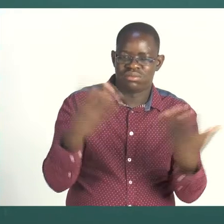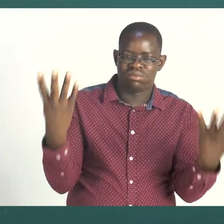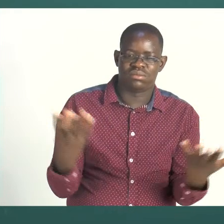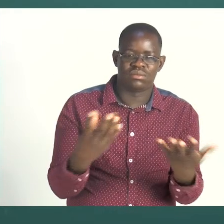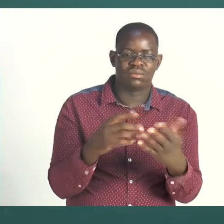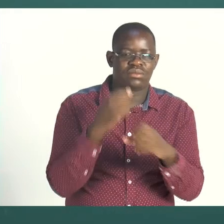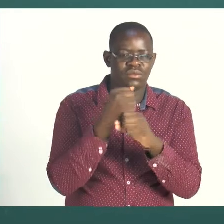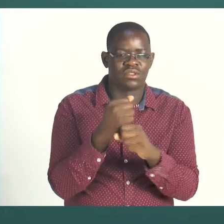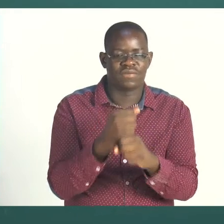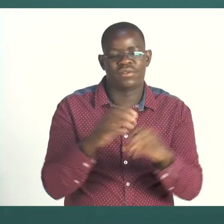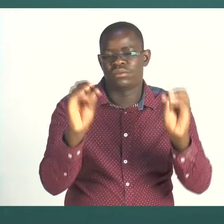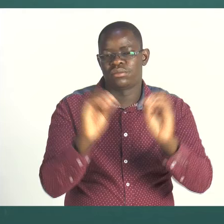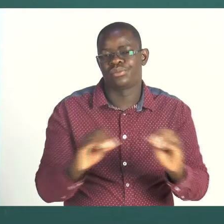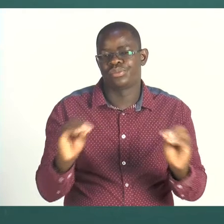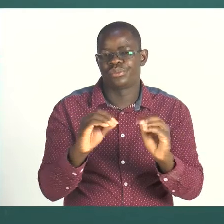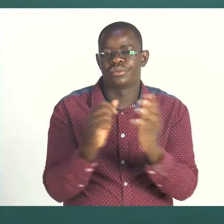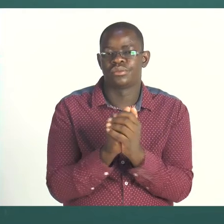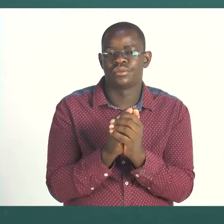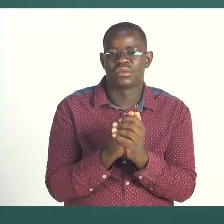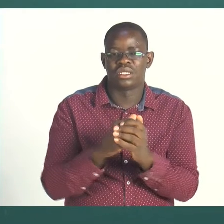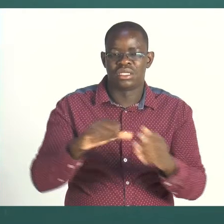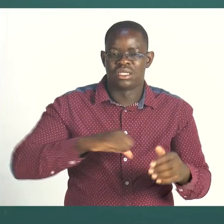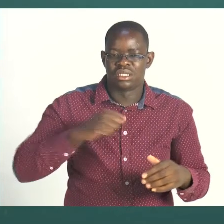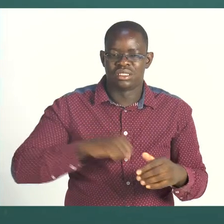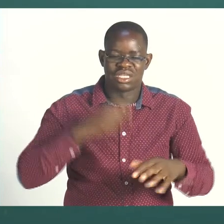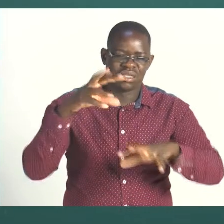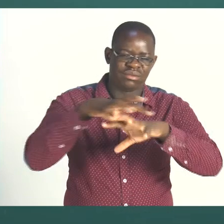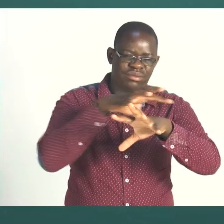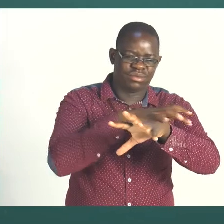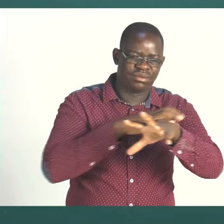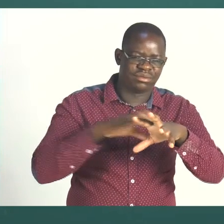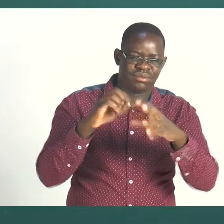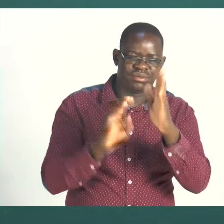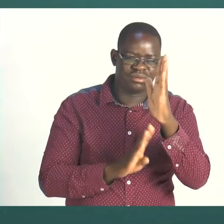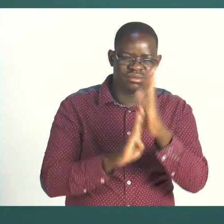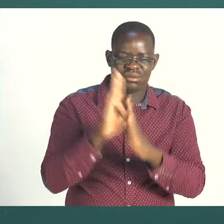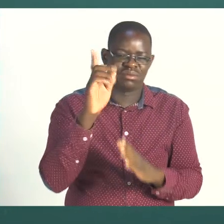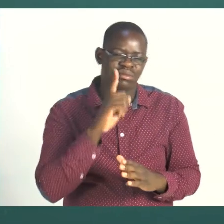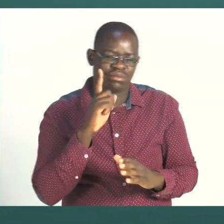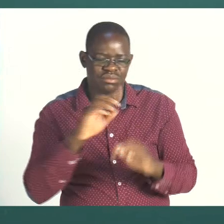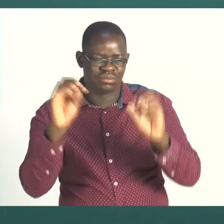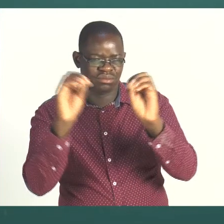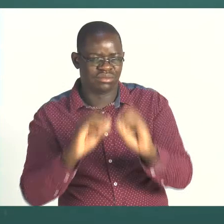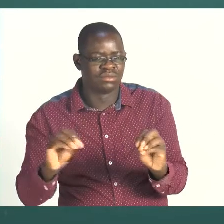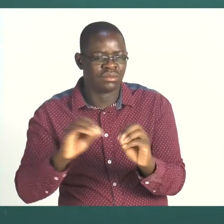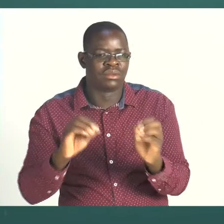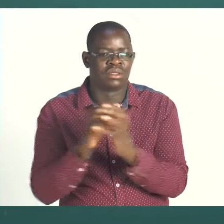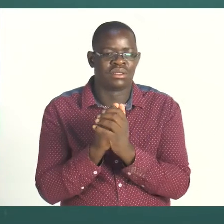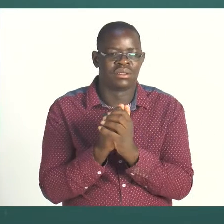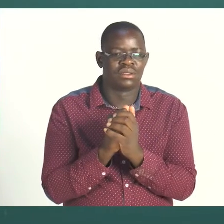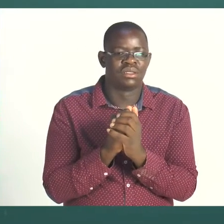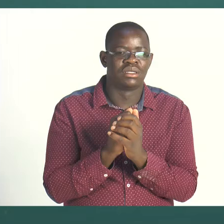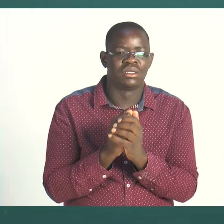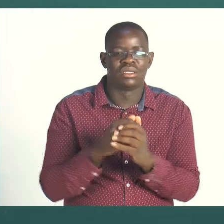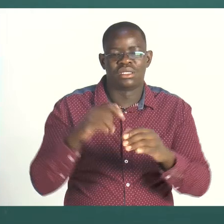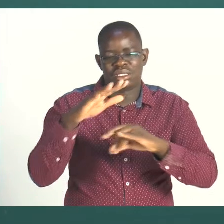productivity and value, diseases and parasites increase uncontrollably, the